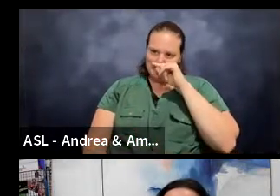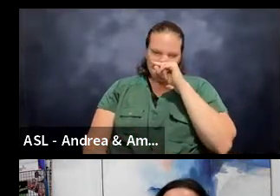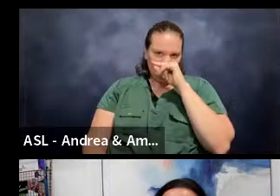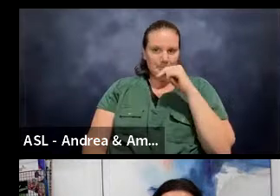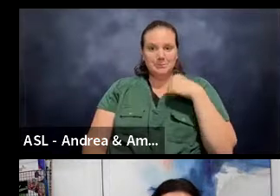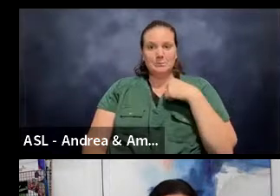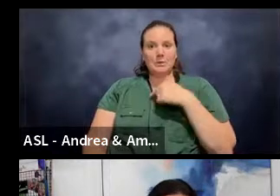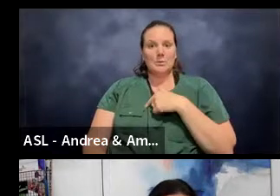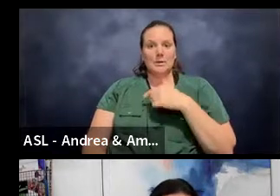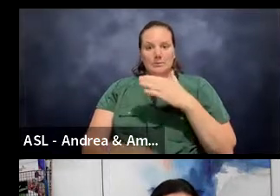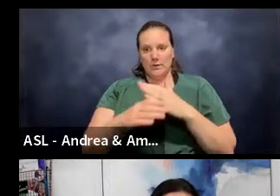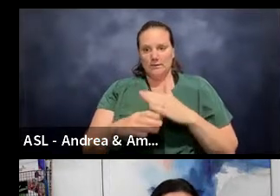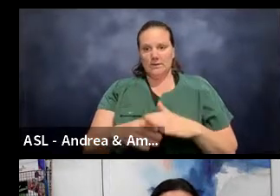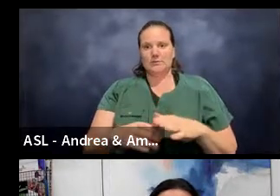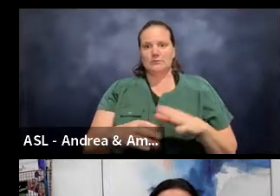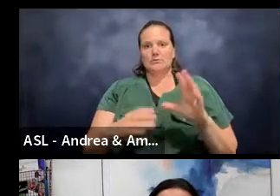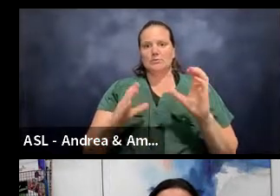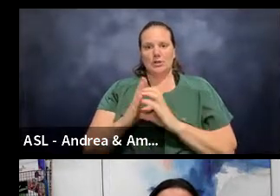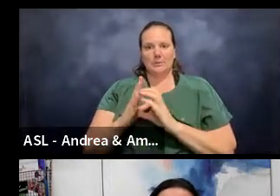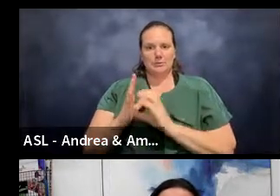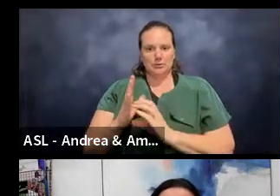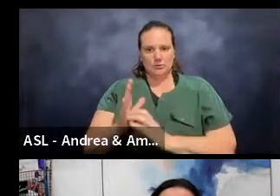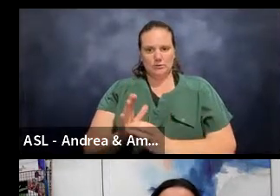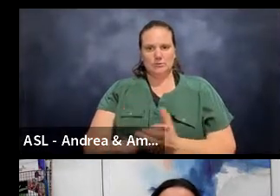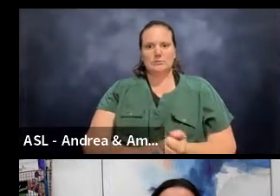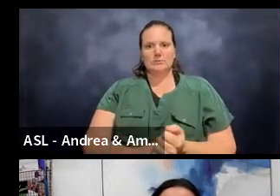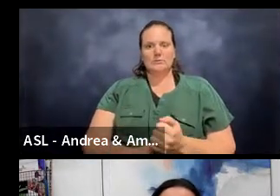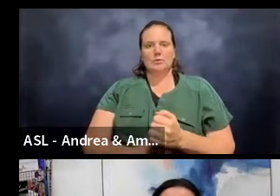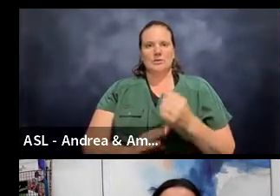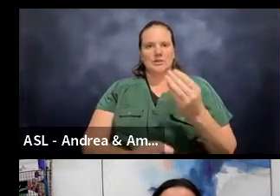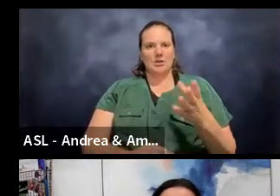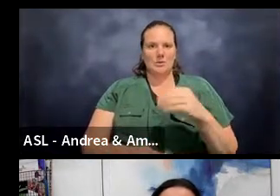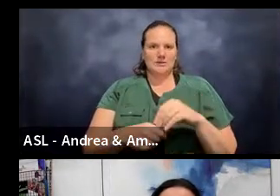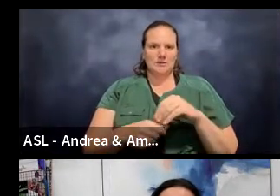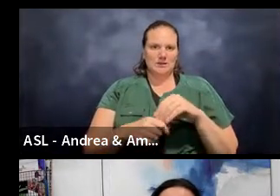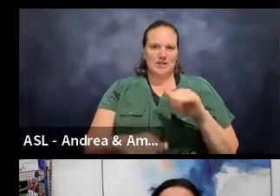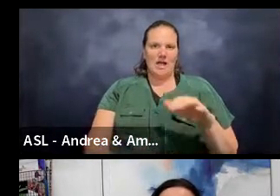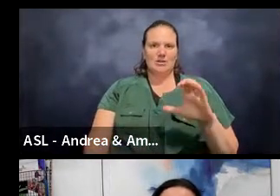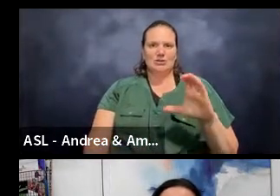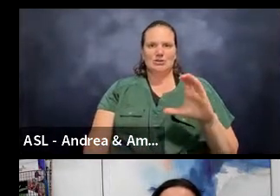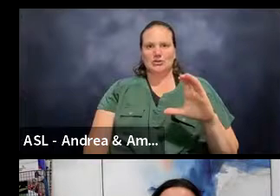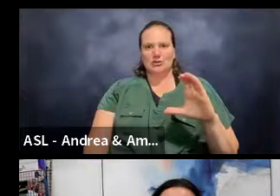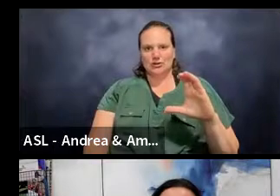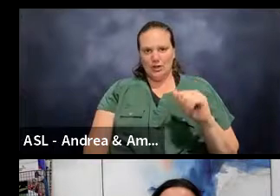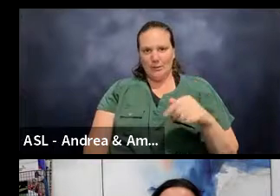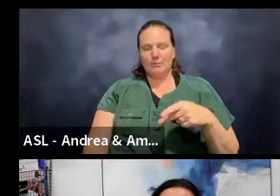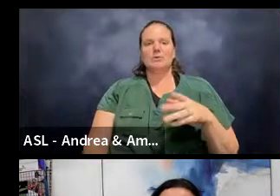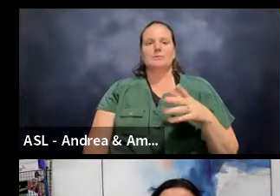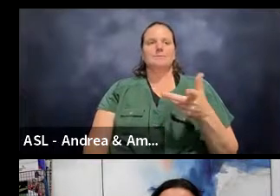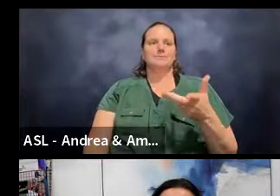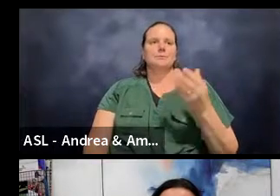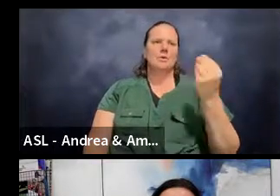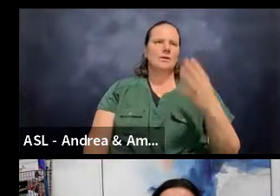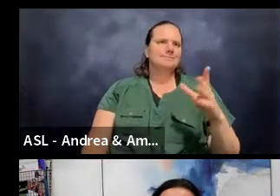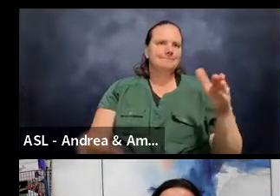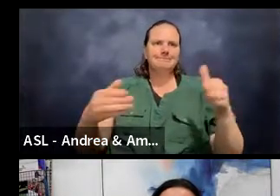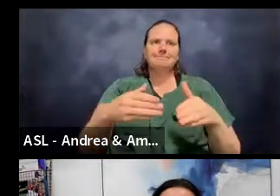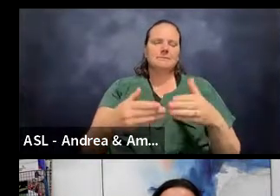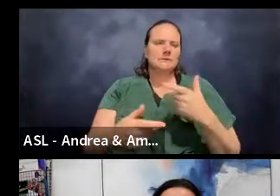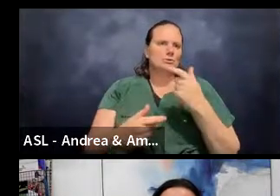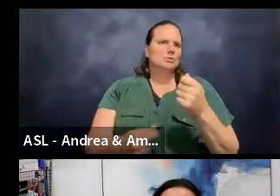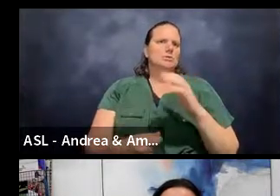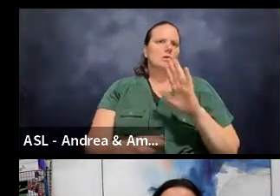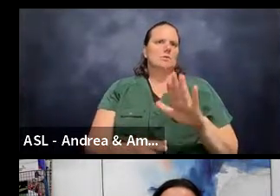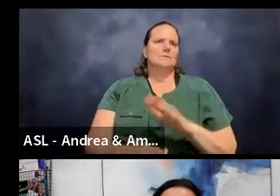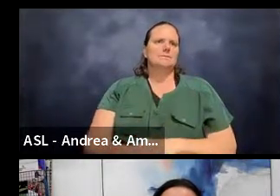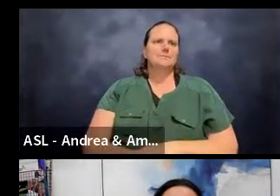do break it down into chapters, and we tell you what's in those chapters so you can hone in on things that are of interest to you. We